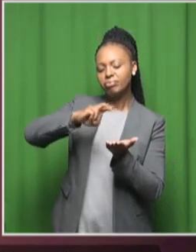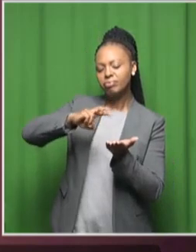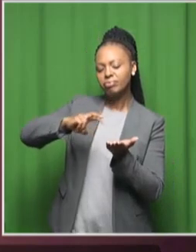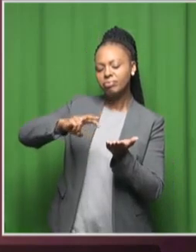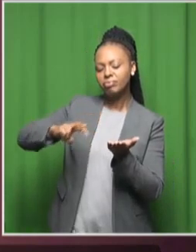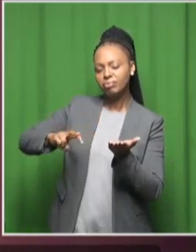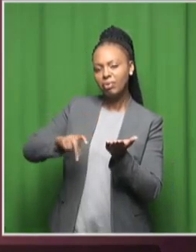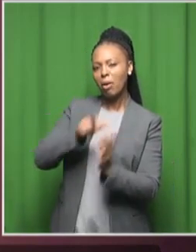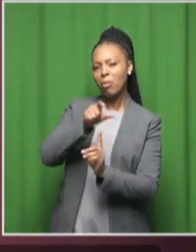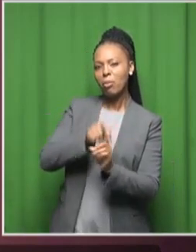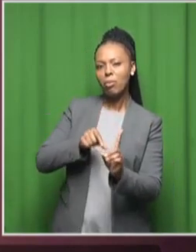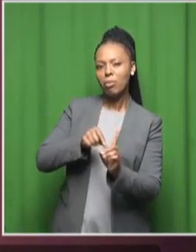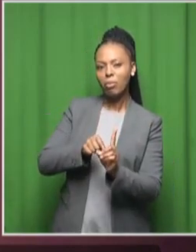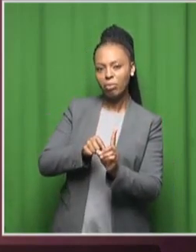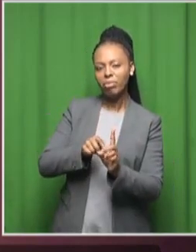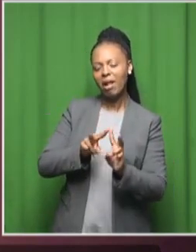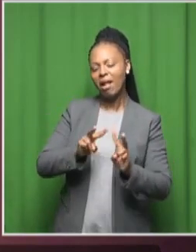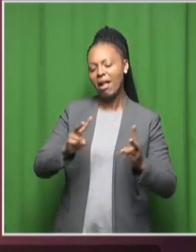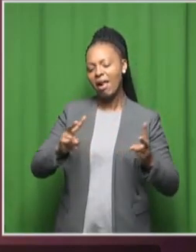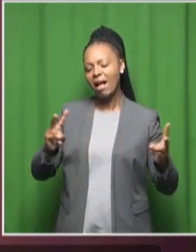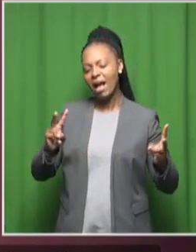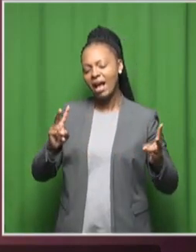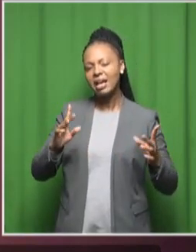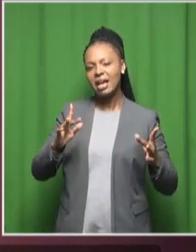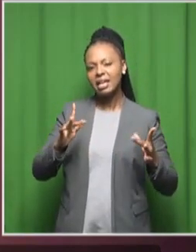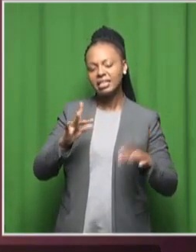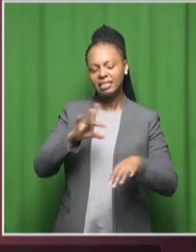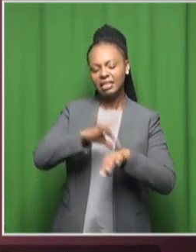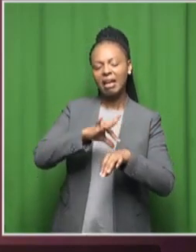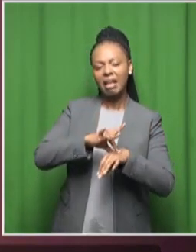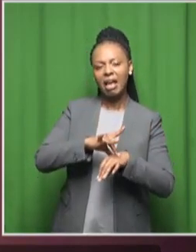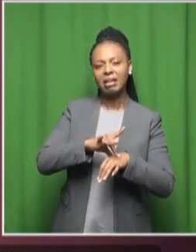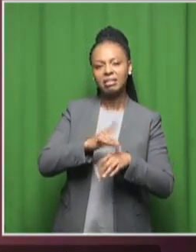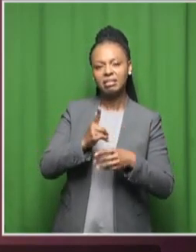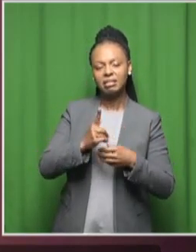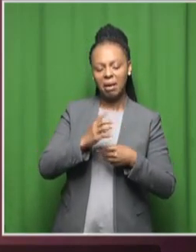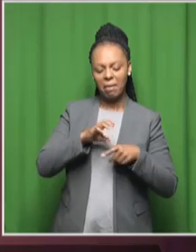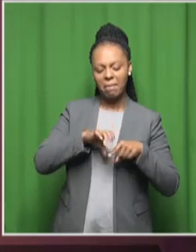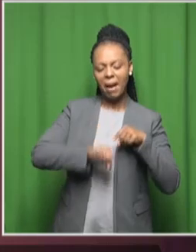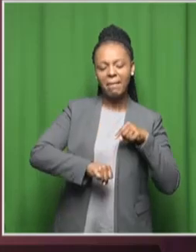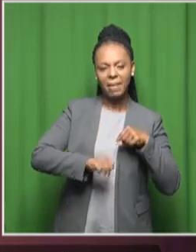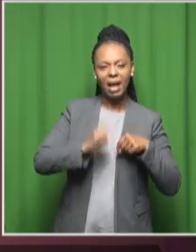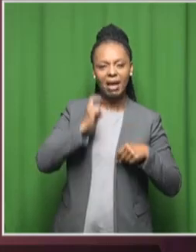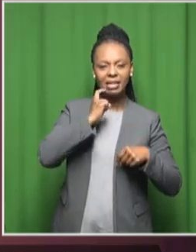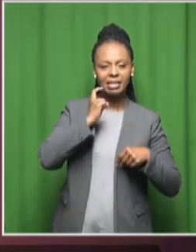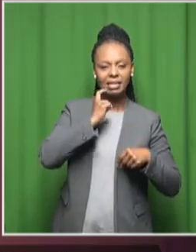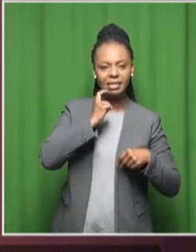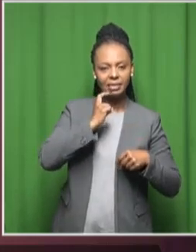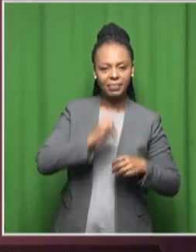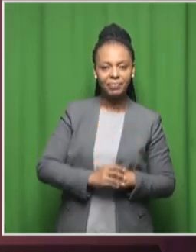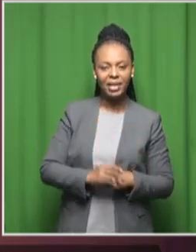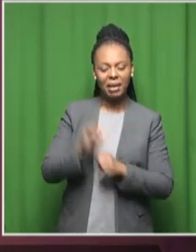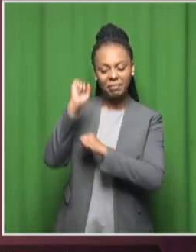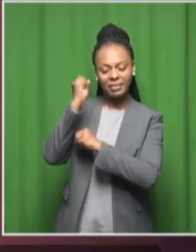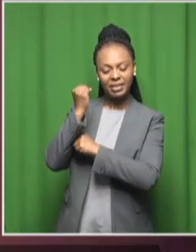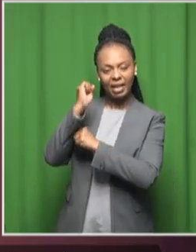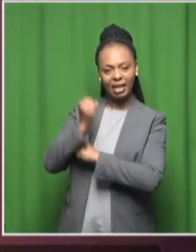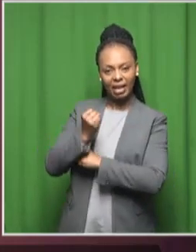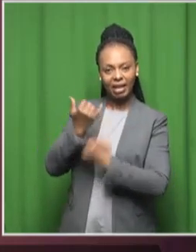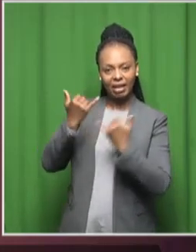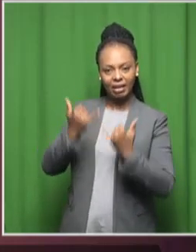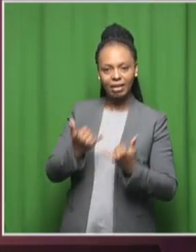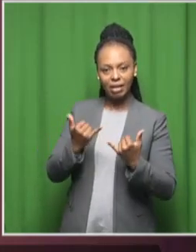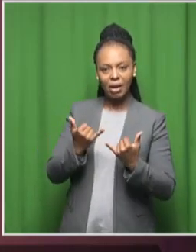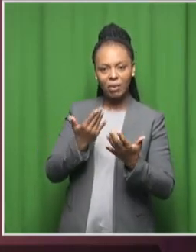wide variety of conditions. Now, these innovative procedures often offer a less invasive alternative to